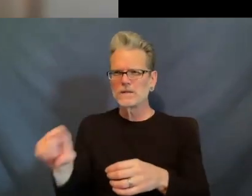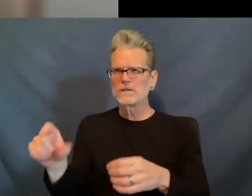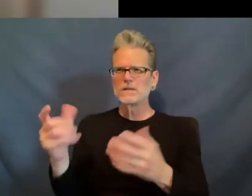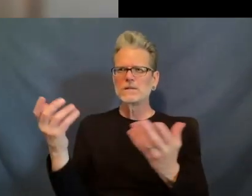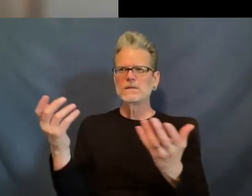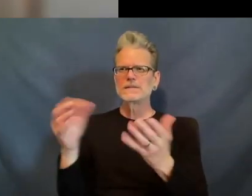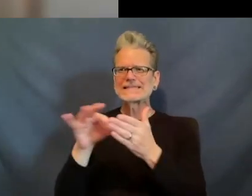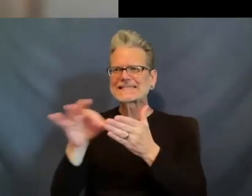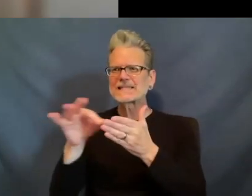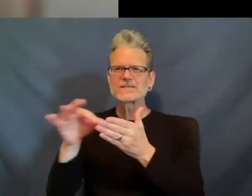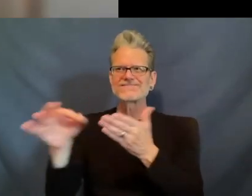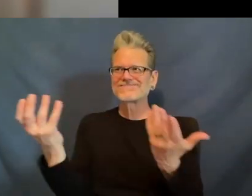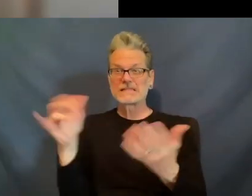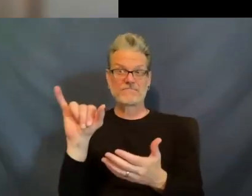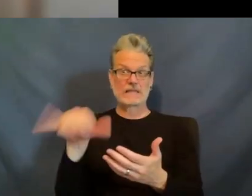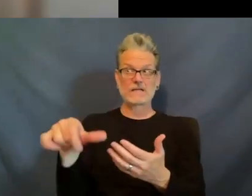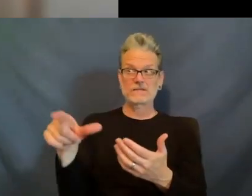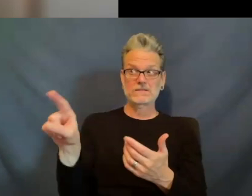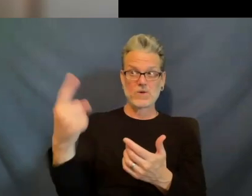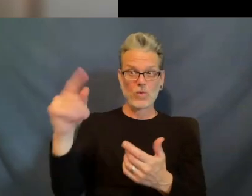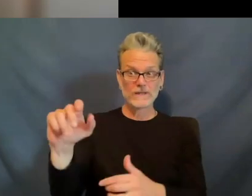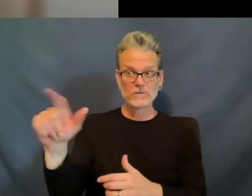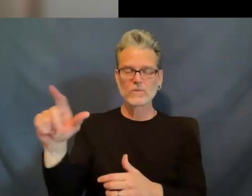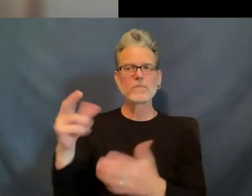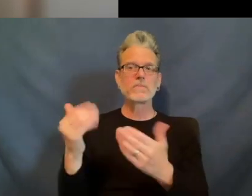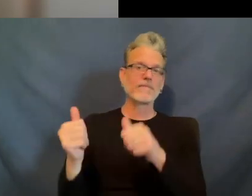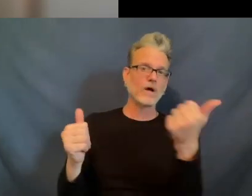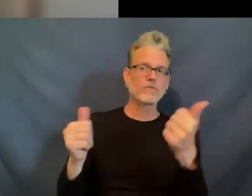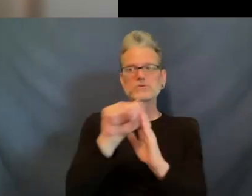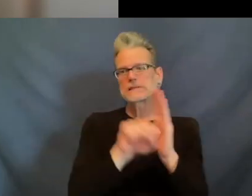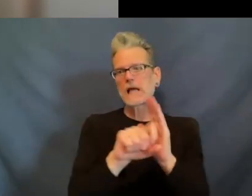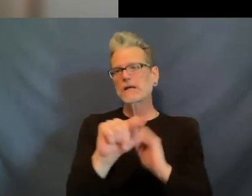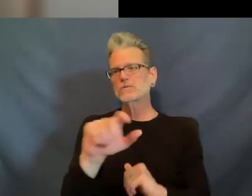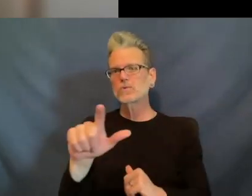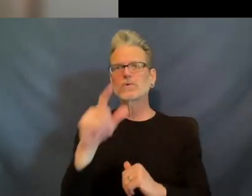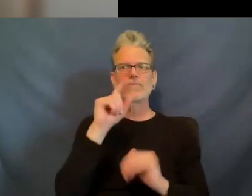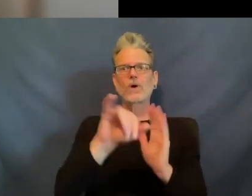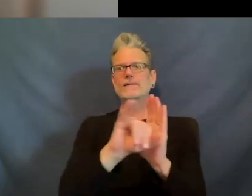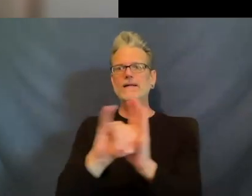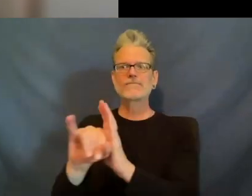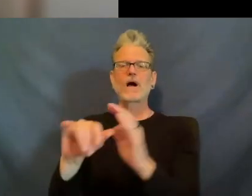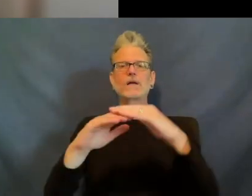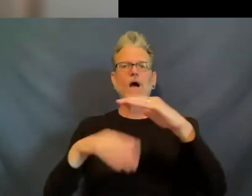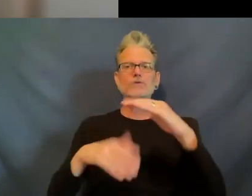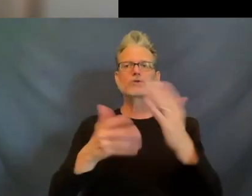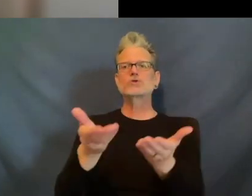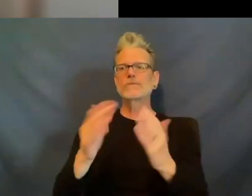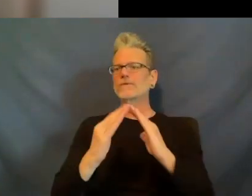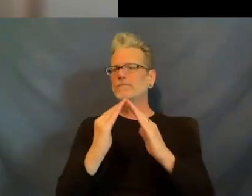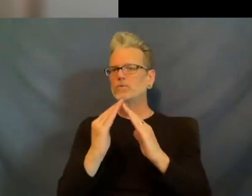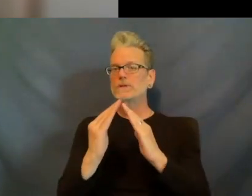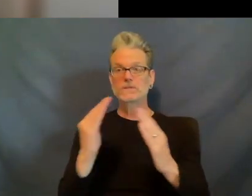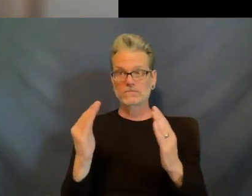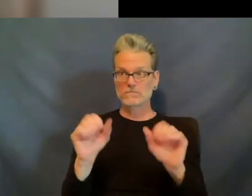is the only tool, or if other tools like state tools, for example, for identifying underserved communities could also be